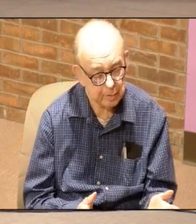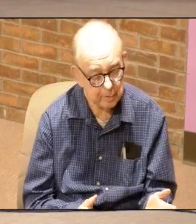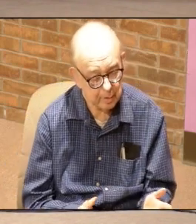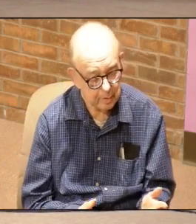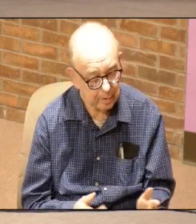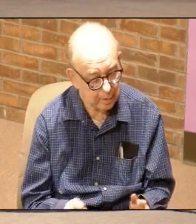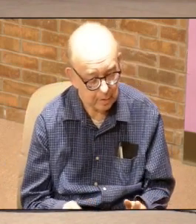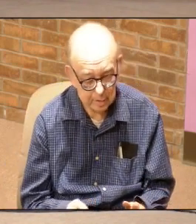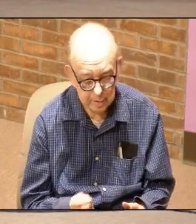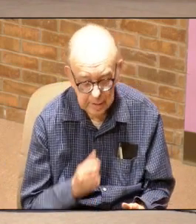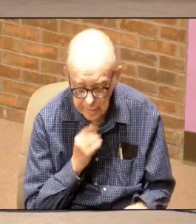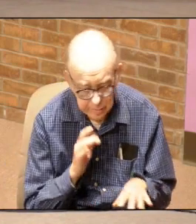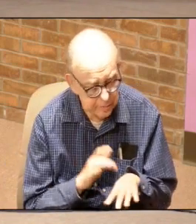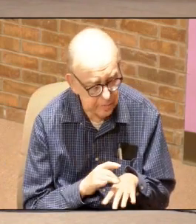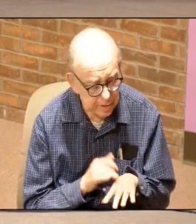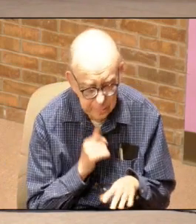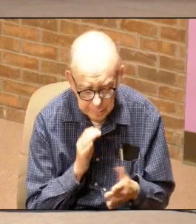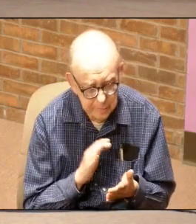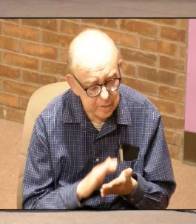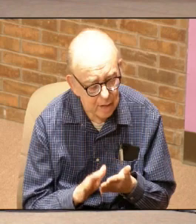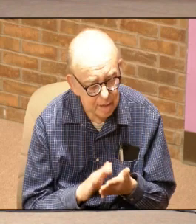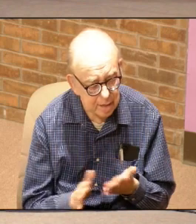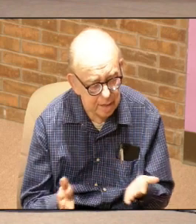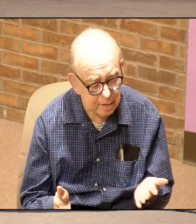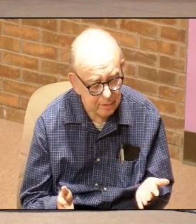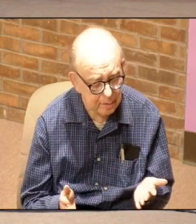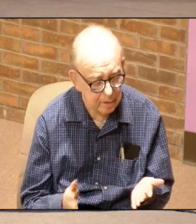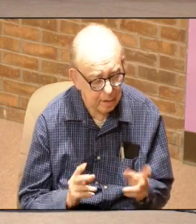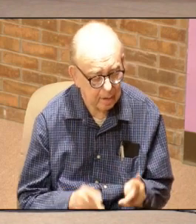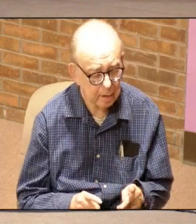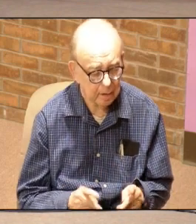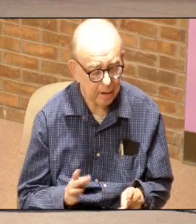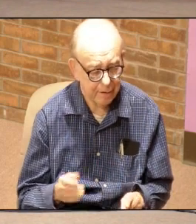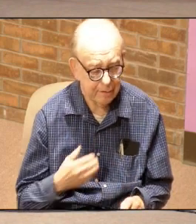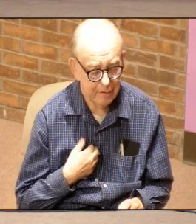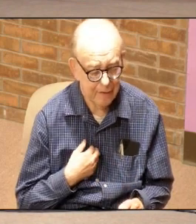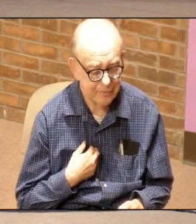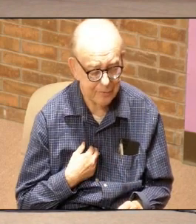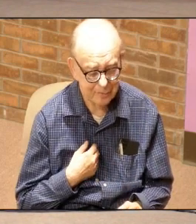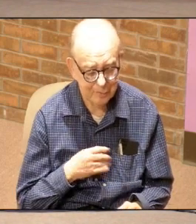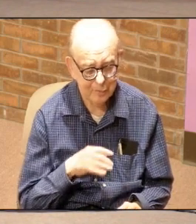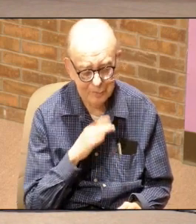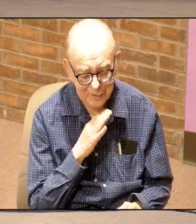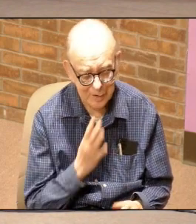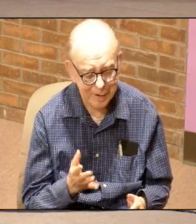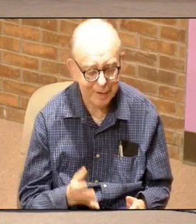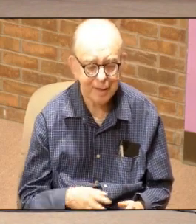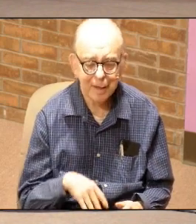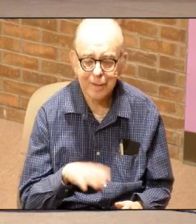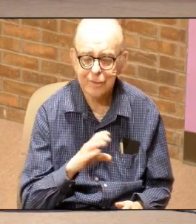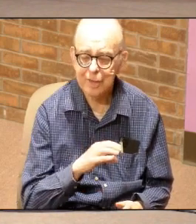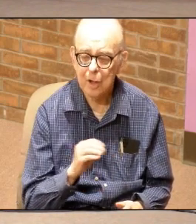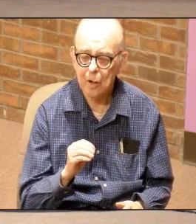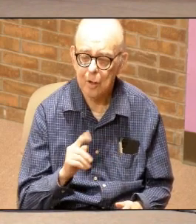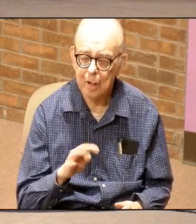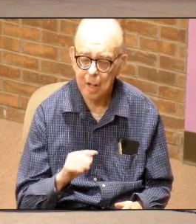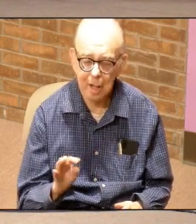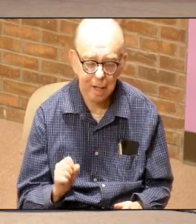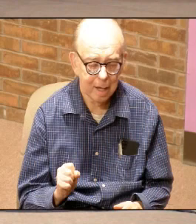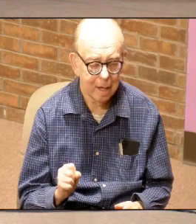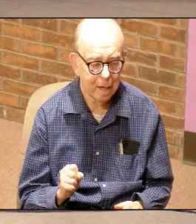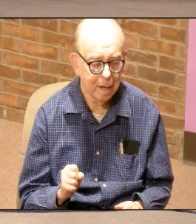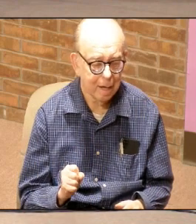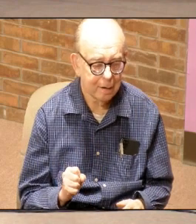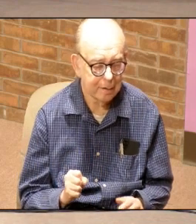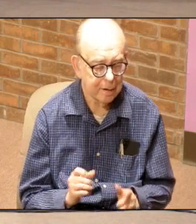You just touched someone unclean. I think you got cooties. You know, Jesus, love your teaching,